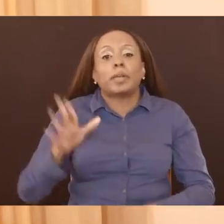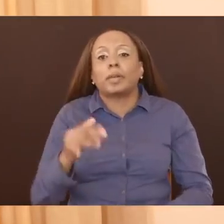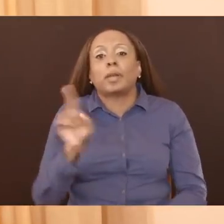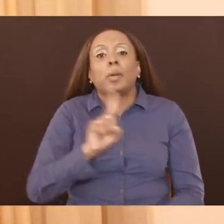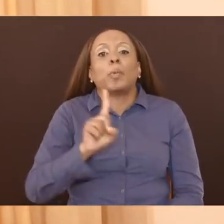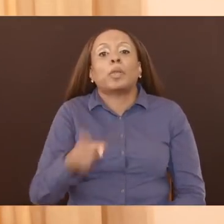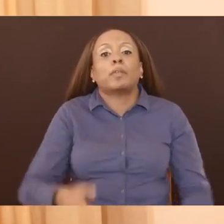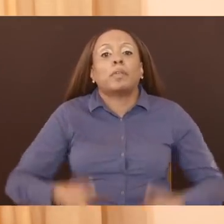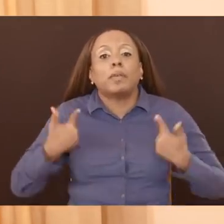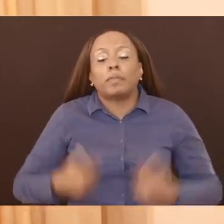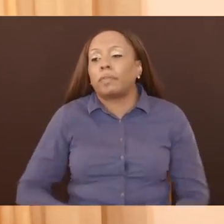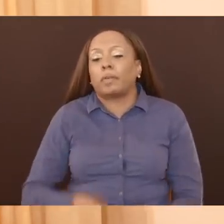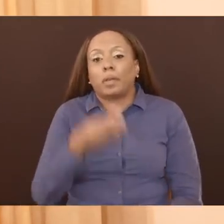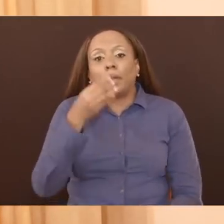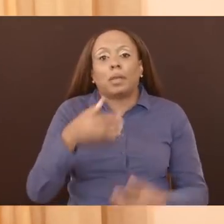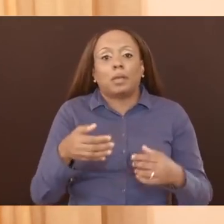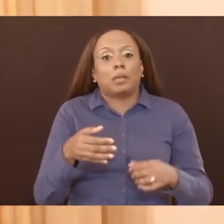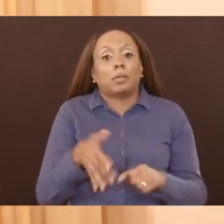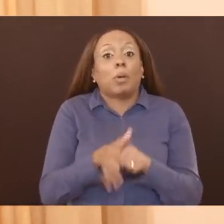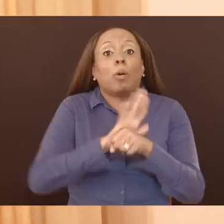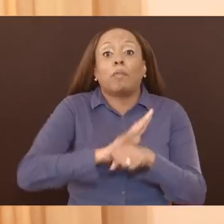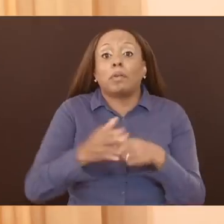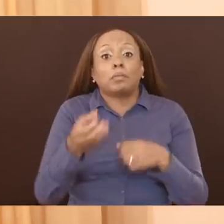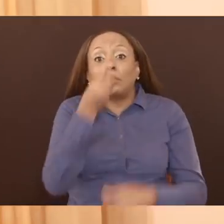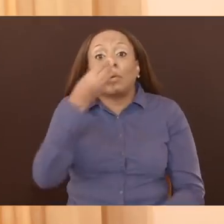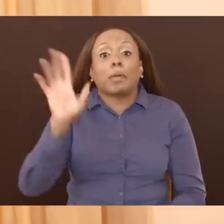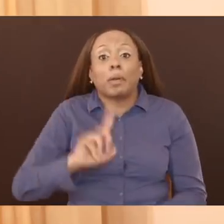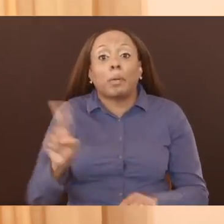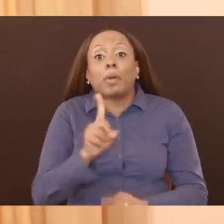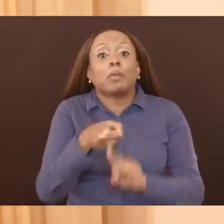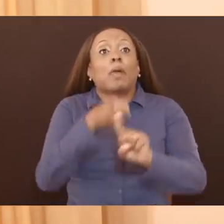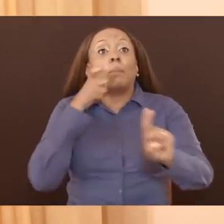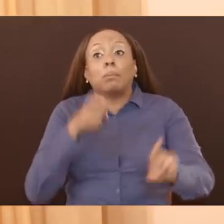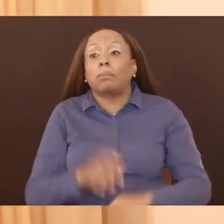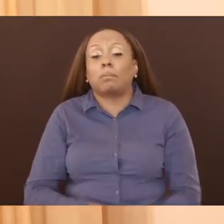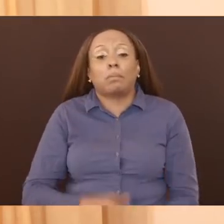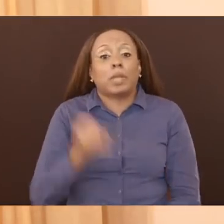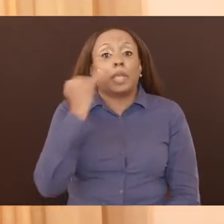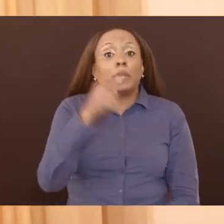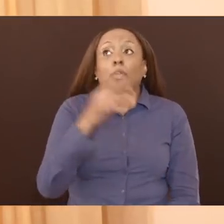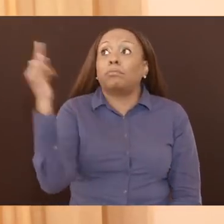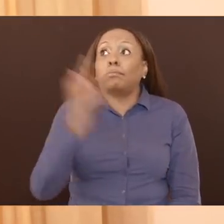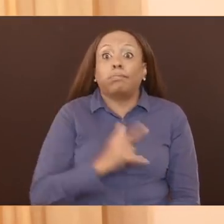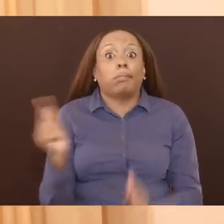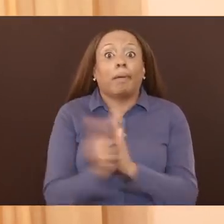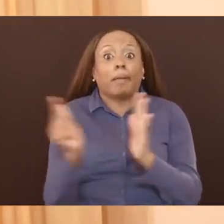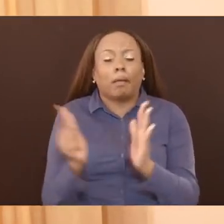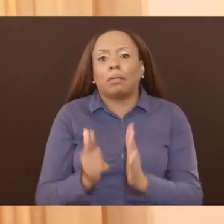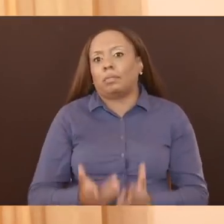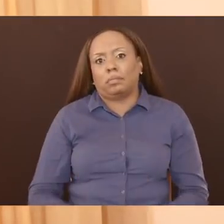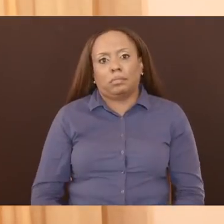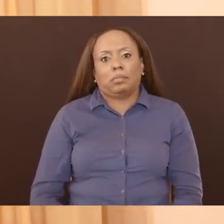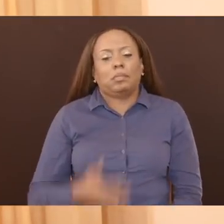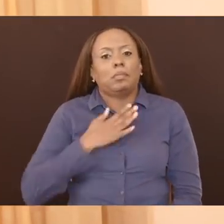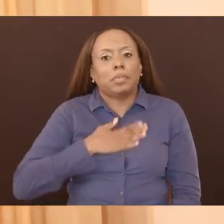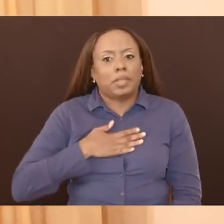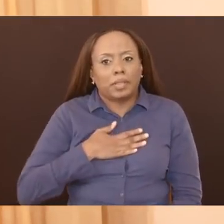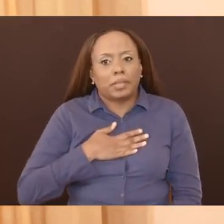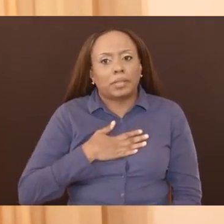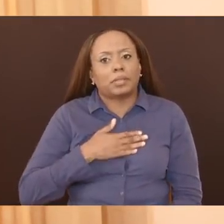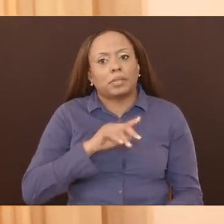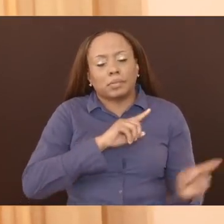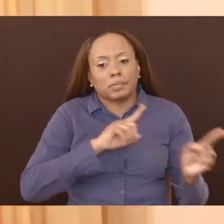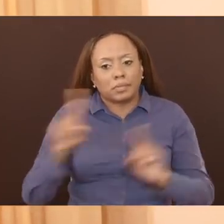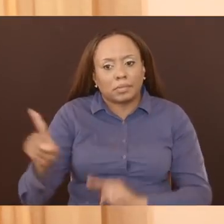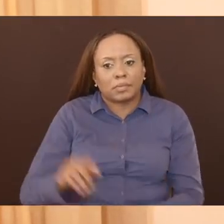The virus just takes a host and uses you as a basis to go to somebody else. So I'm asking us, please, to focus